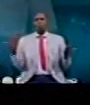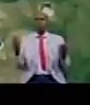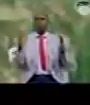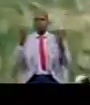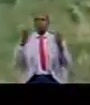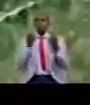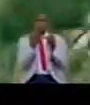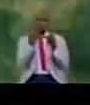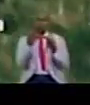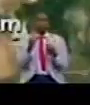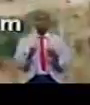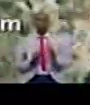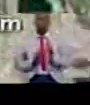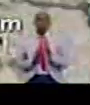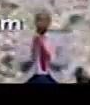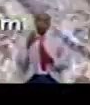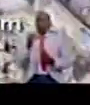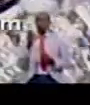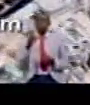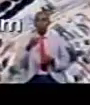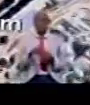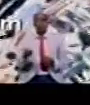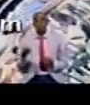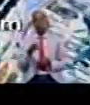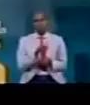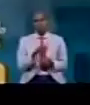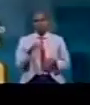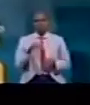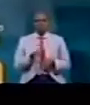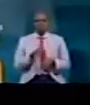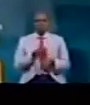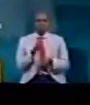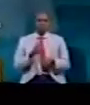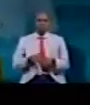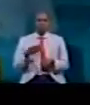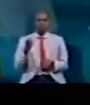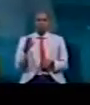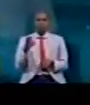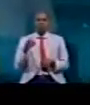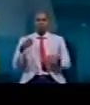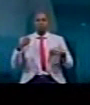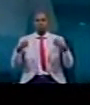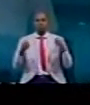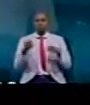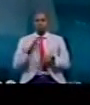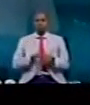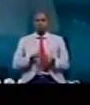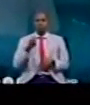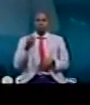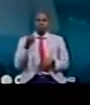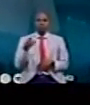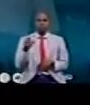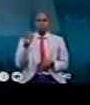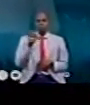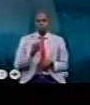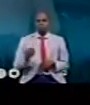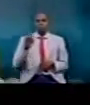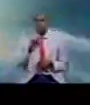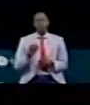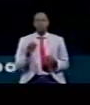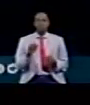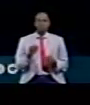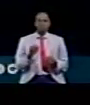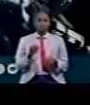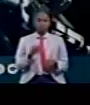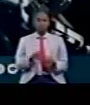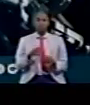either pastor wives or leaders' wives or any wives on the platform. That have not been supportive to